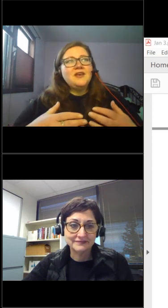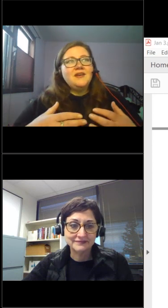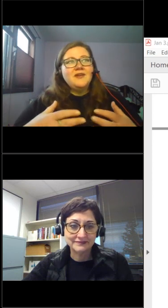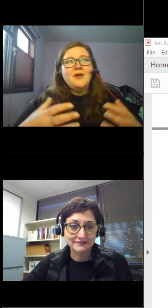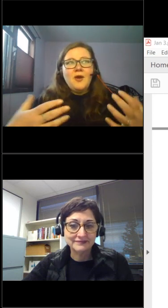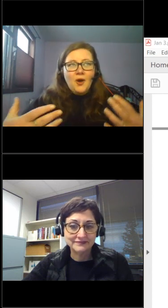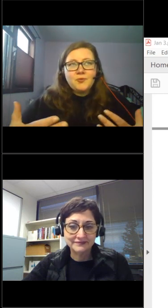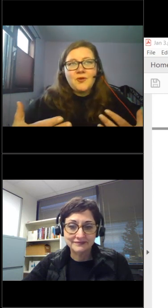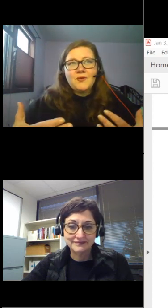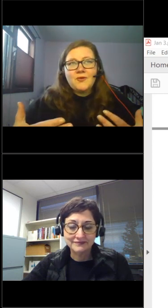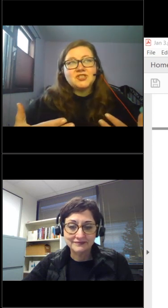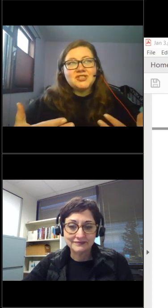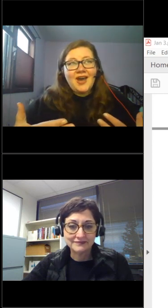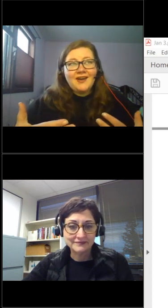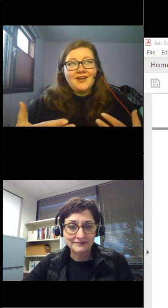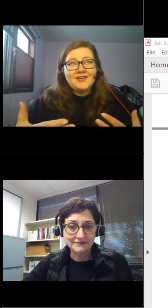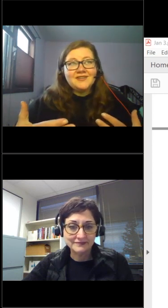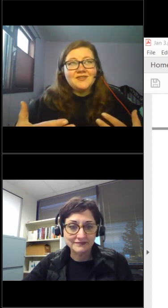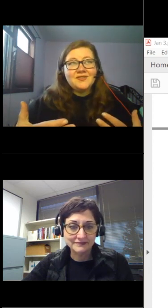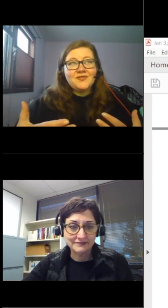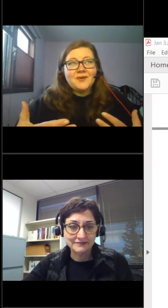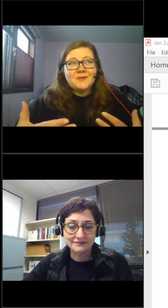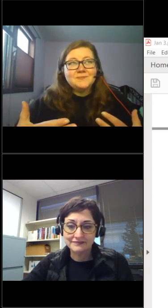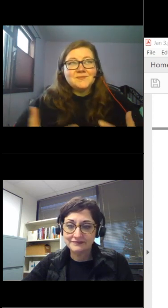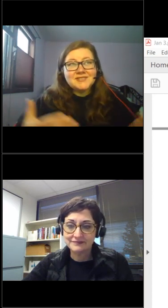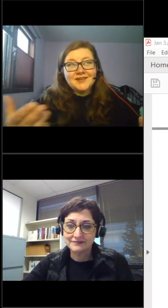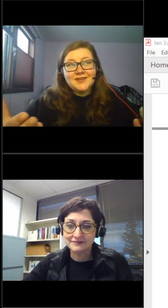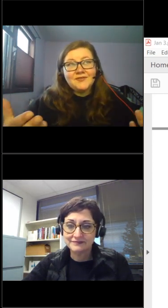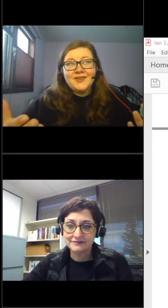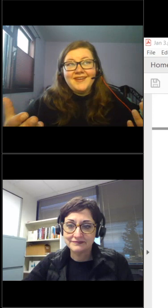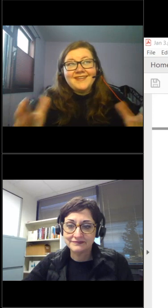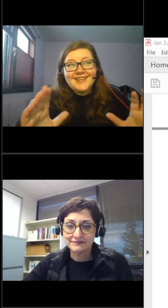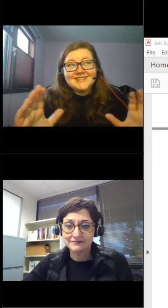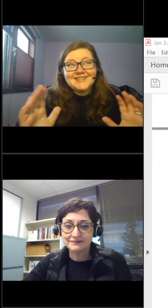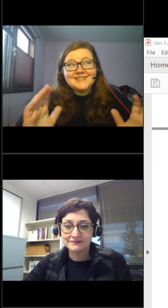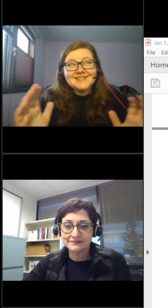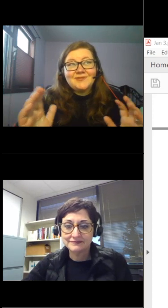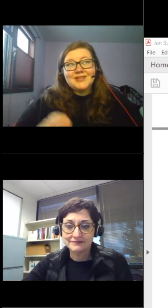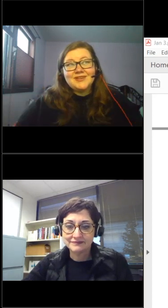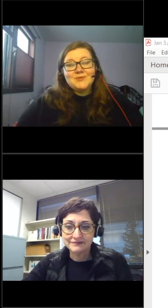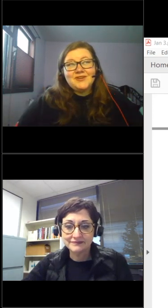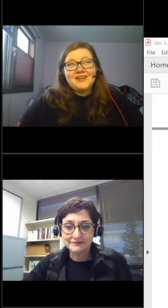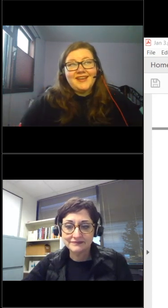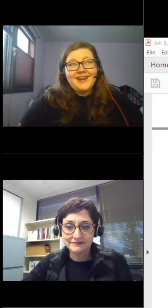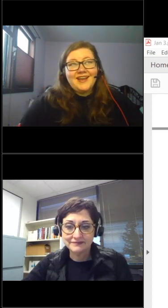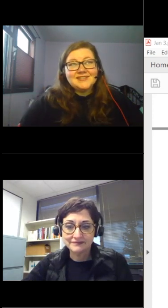we can approach that kind of skill level, that skill set within